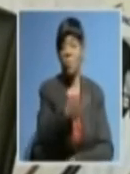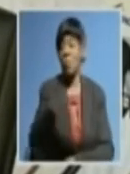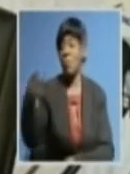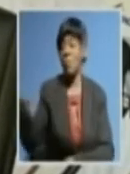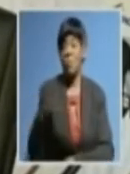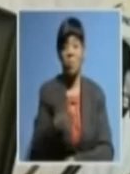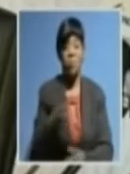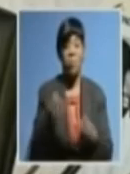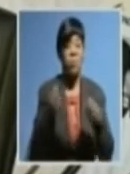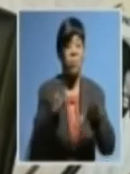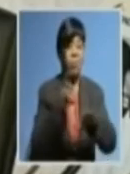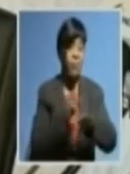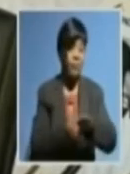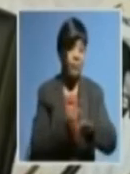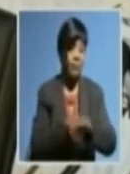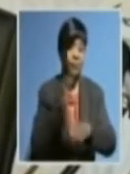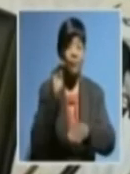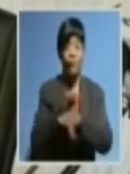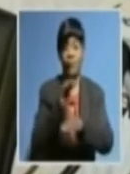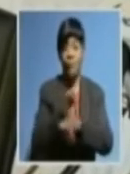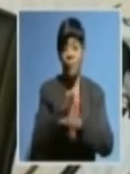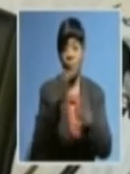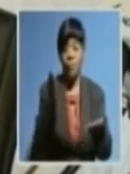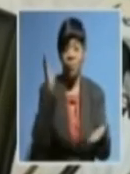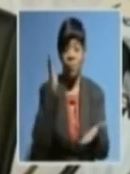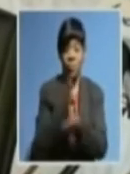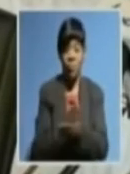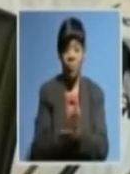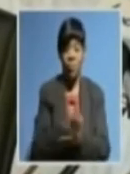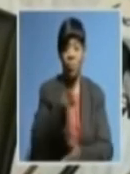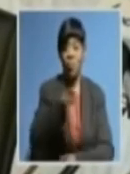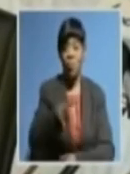this many times on this platform. Let us avoid loitering in